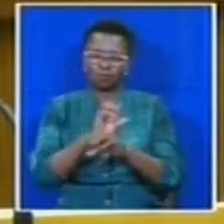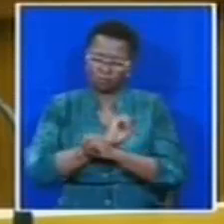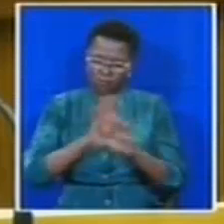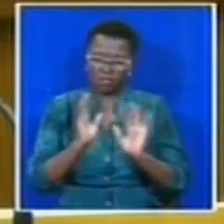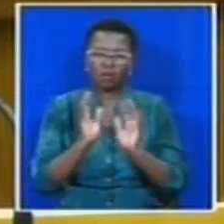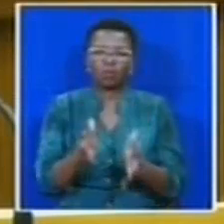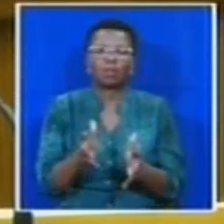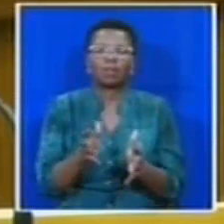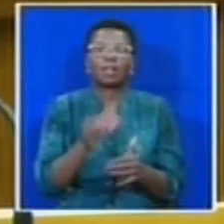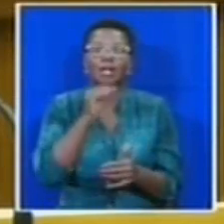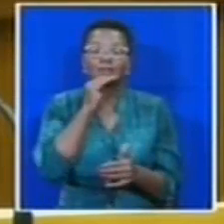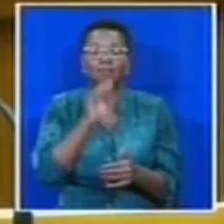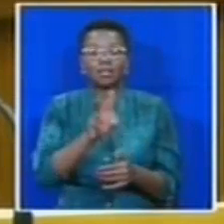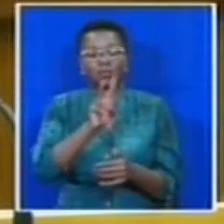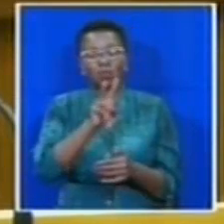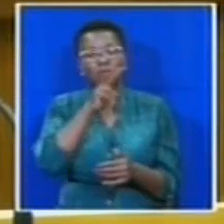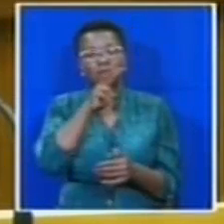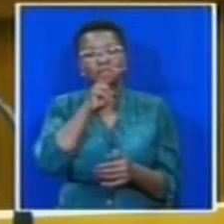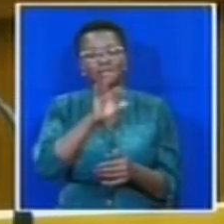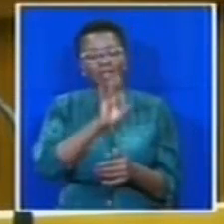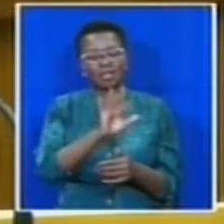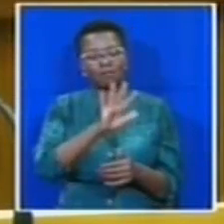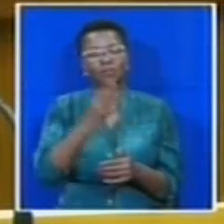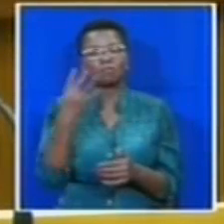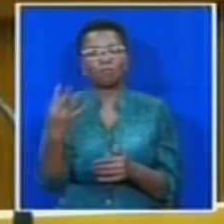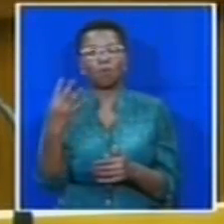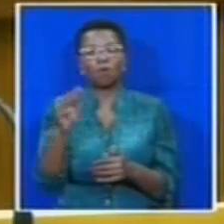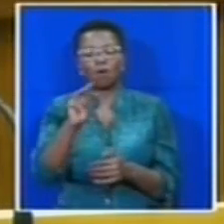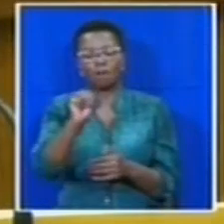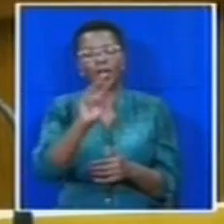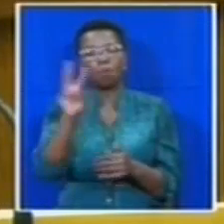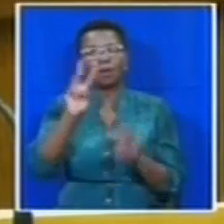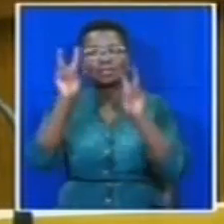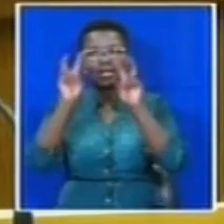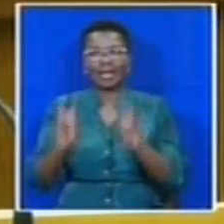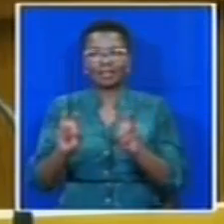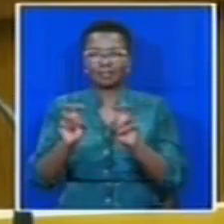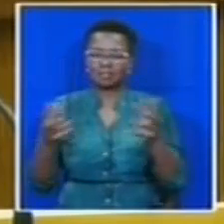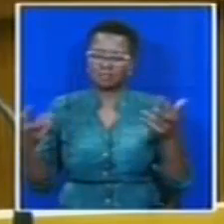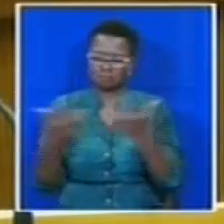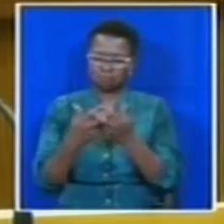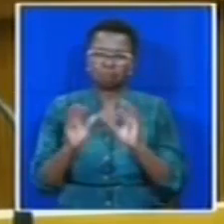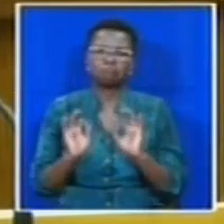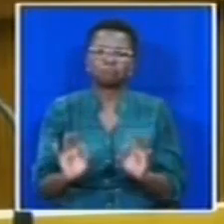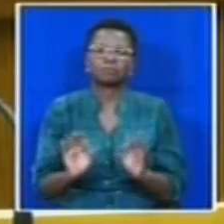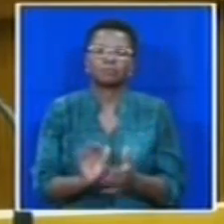bringing 2,354 megawatts of capacity to the electricity